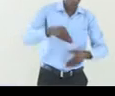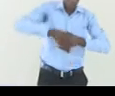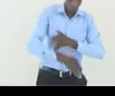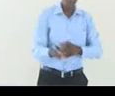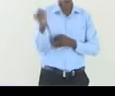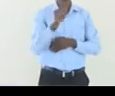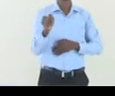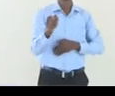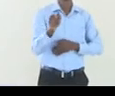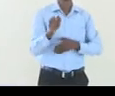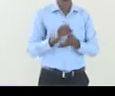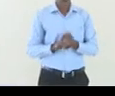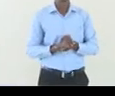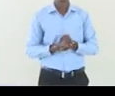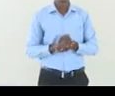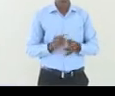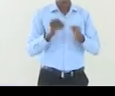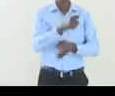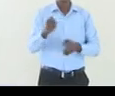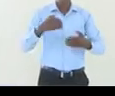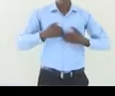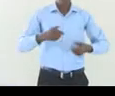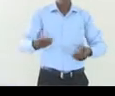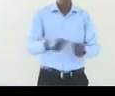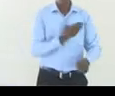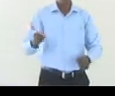latrine. If you have everything is okay,